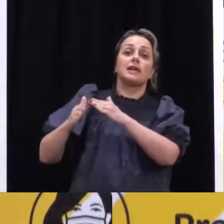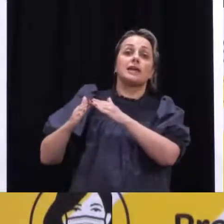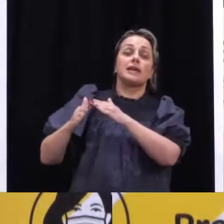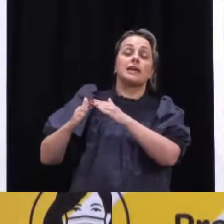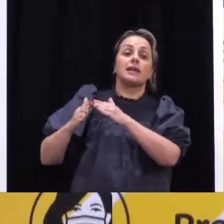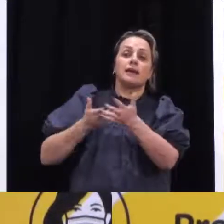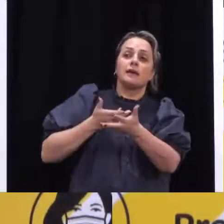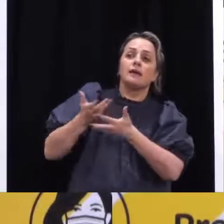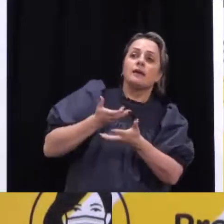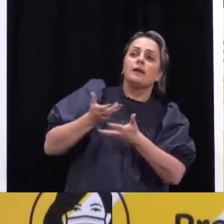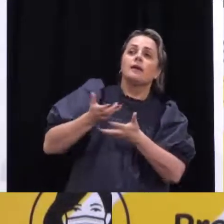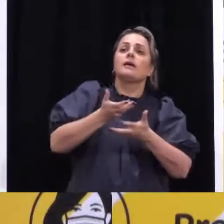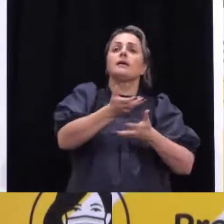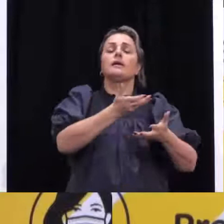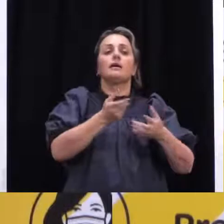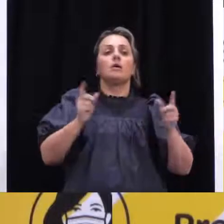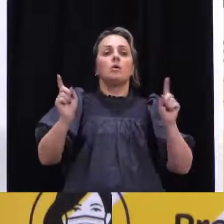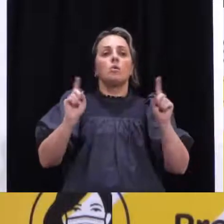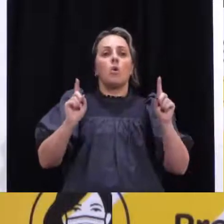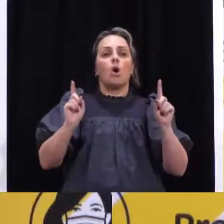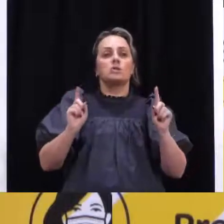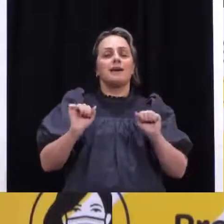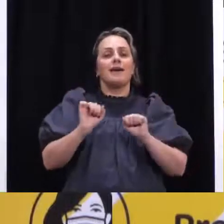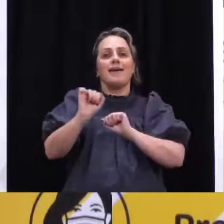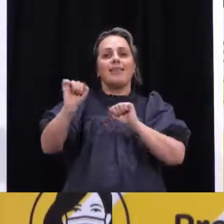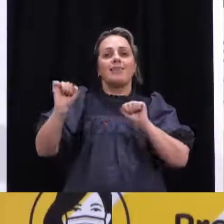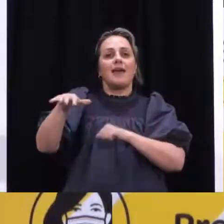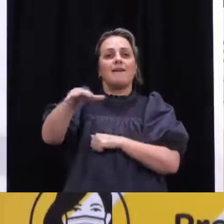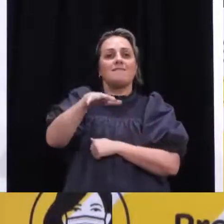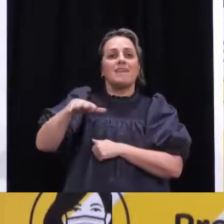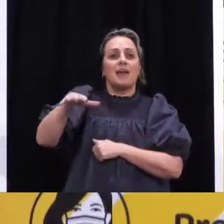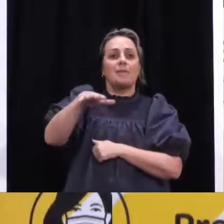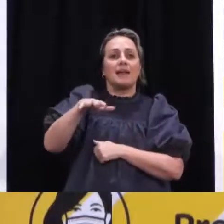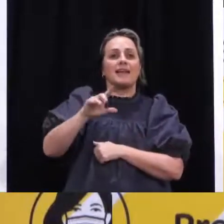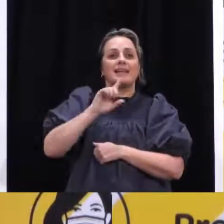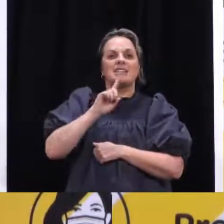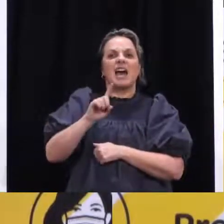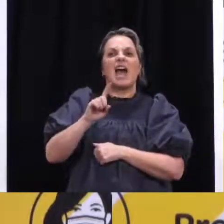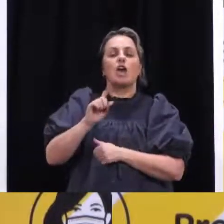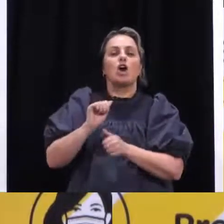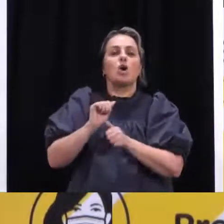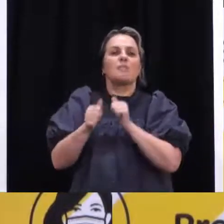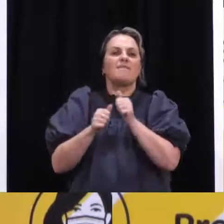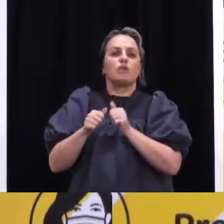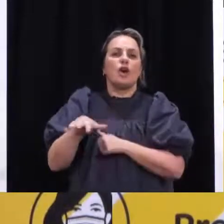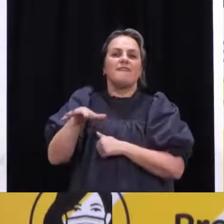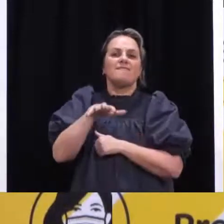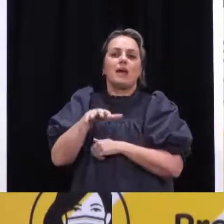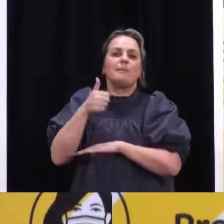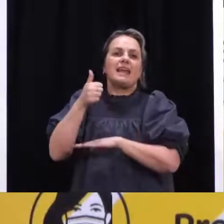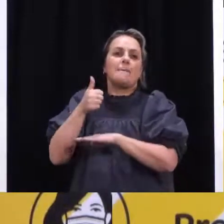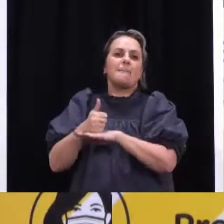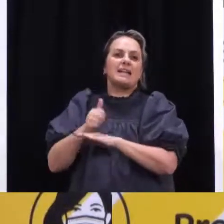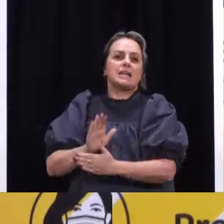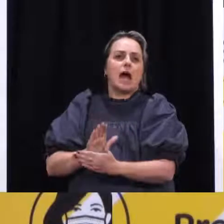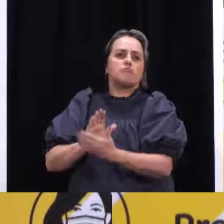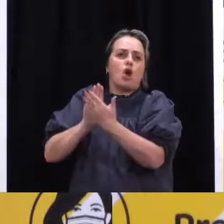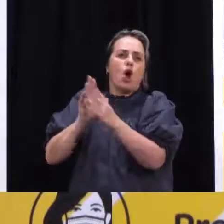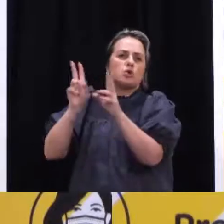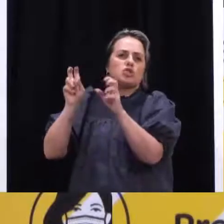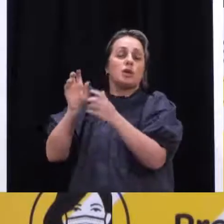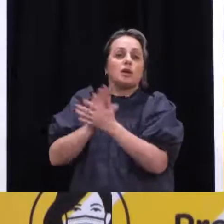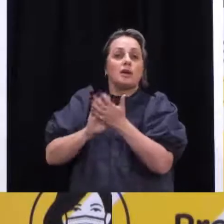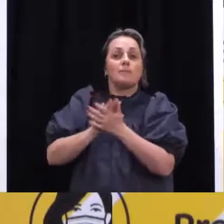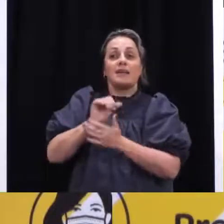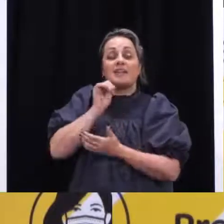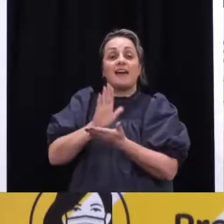of Education, is that a lot of their families are indicating that they would prefer to take a family-based approach to vaccination, which is that when their parents